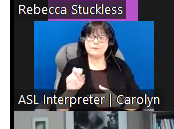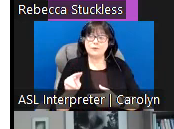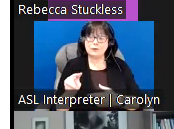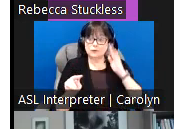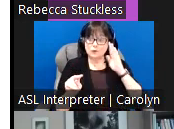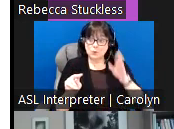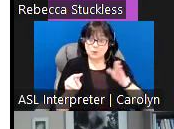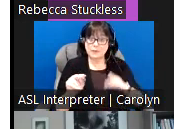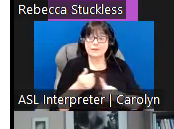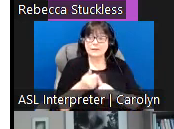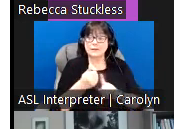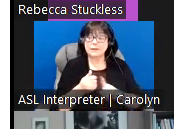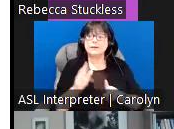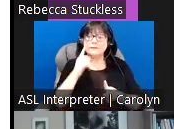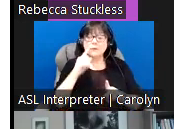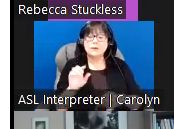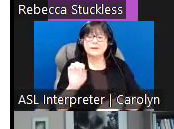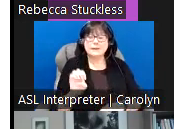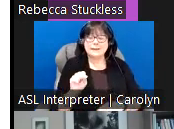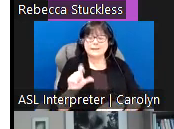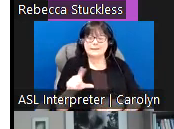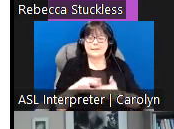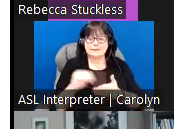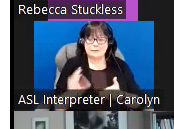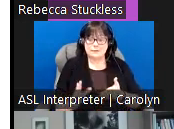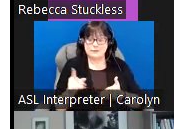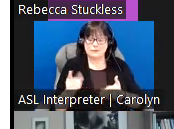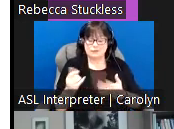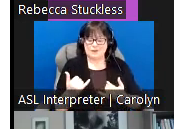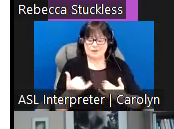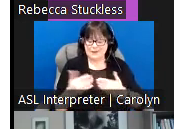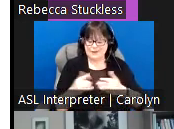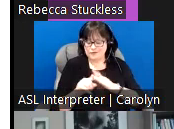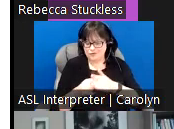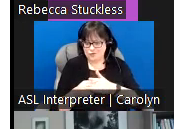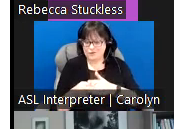addresses ESL learners. It brings in some of the ESL